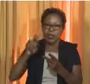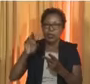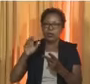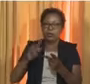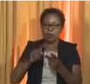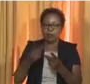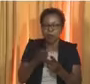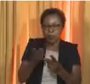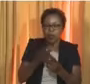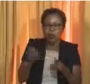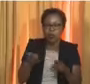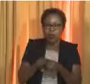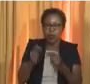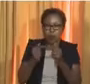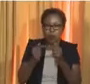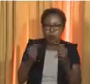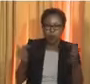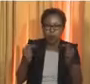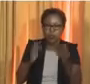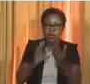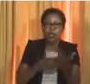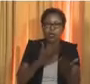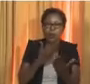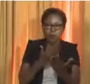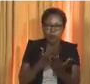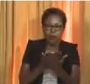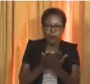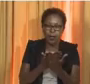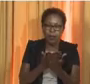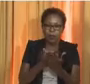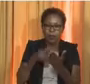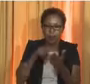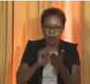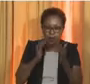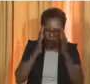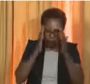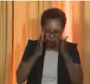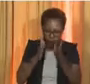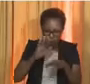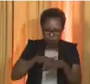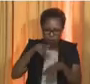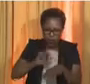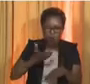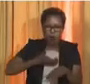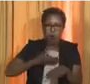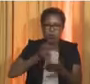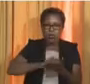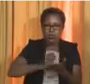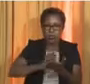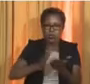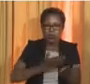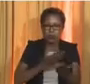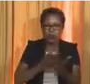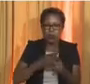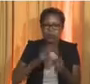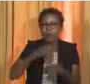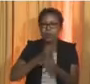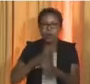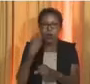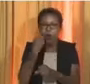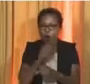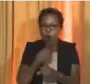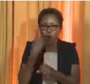opposed the appeal and relied on their written submissions and made oral submissions,